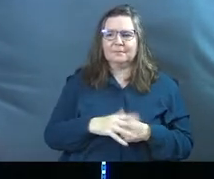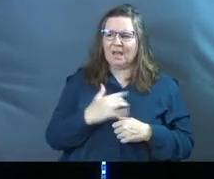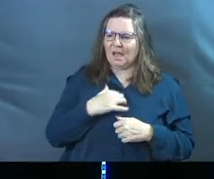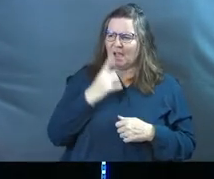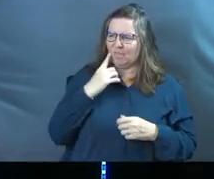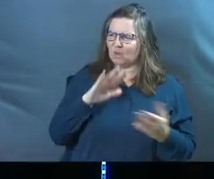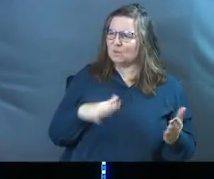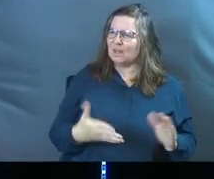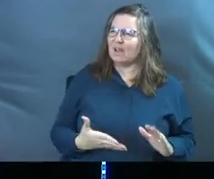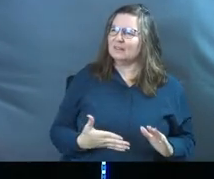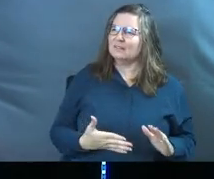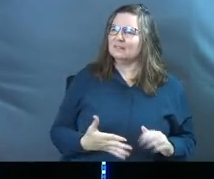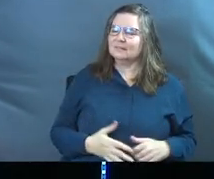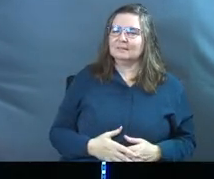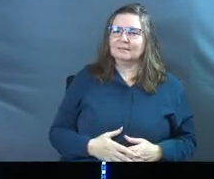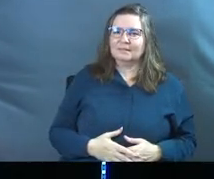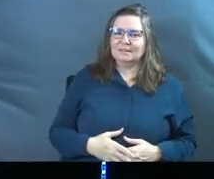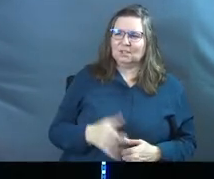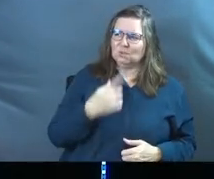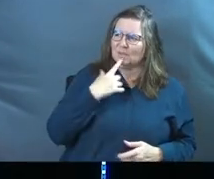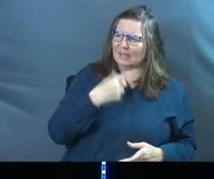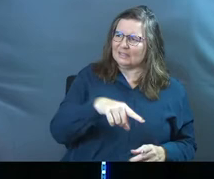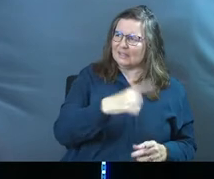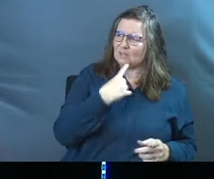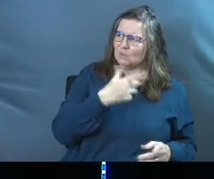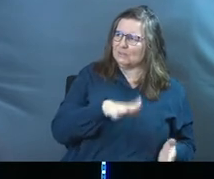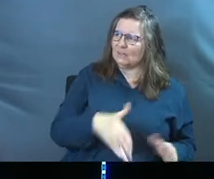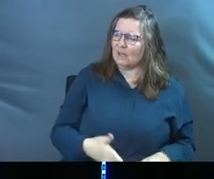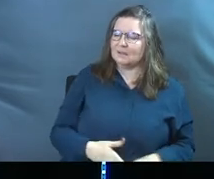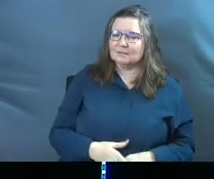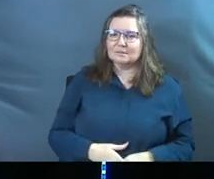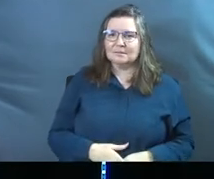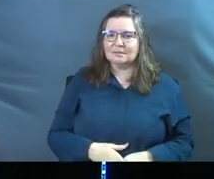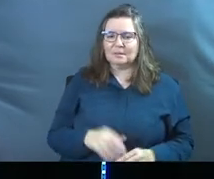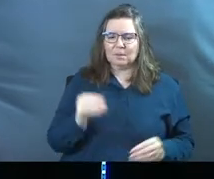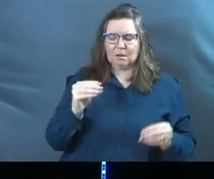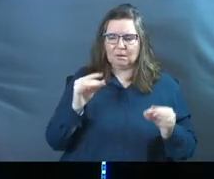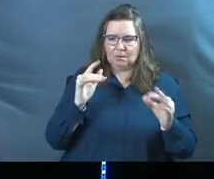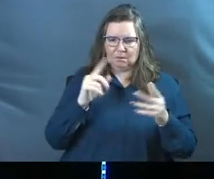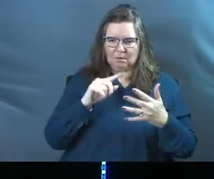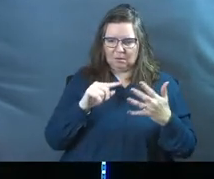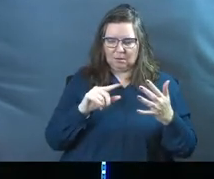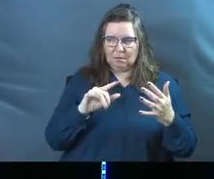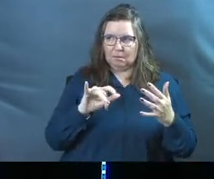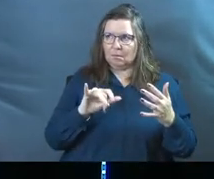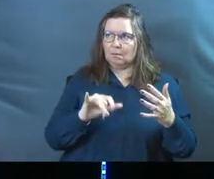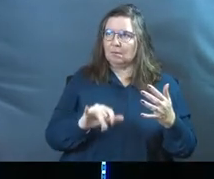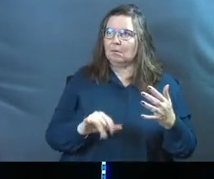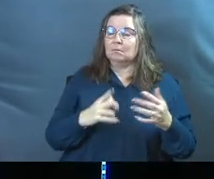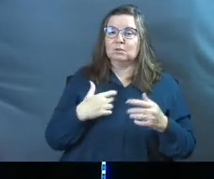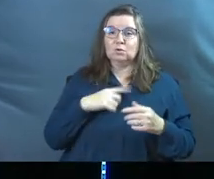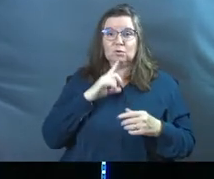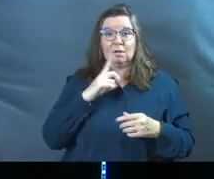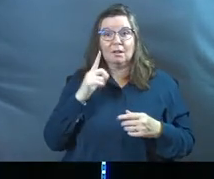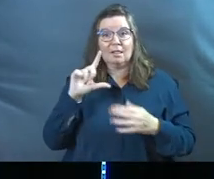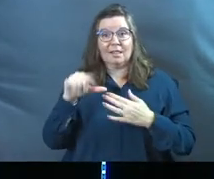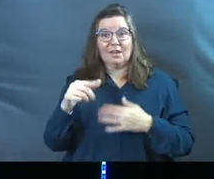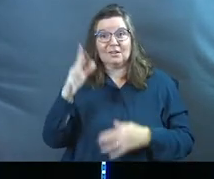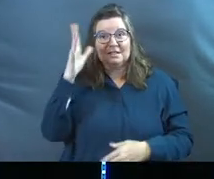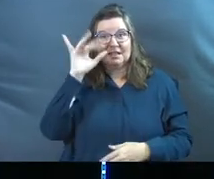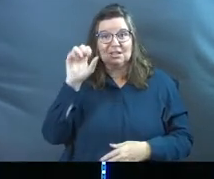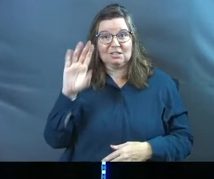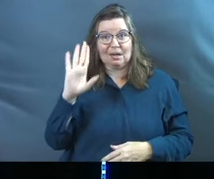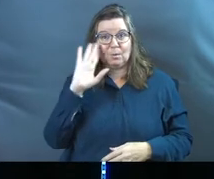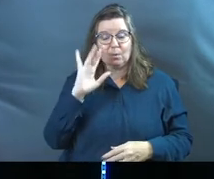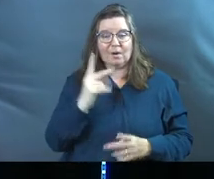I thought you had died. And they said you had died. And he's putting everything together. And you can bet later on, Dad